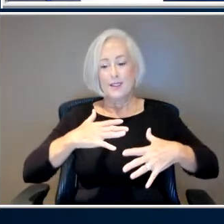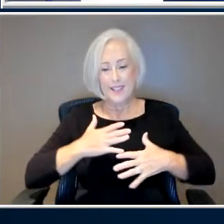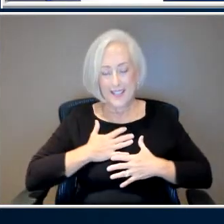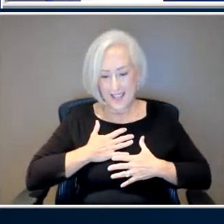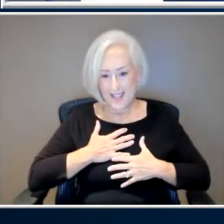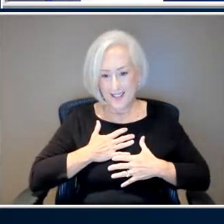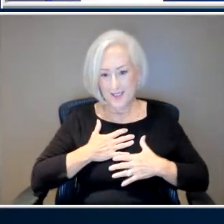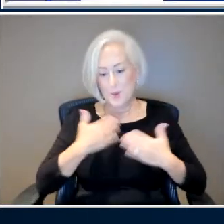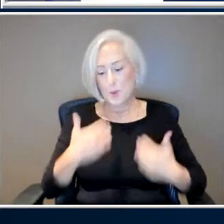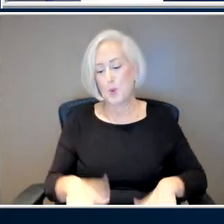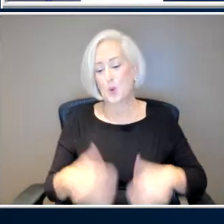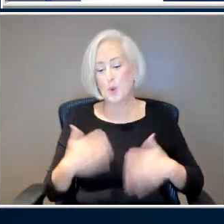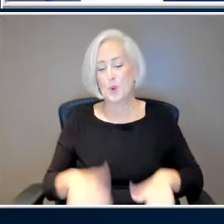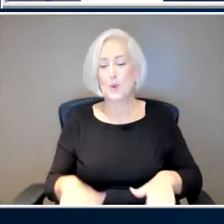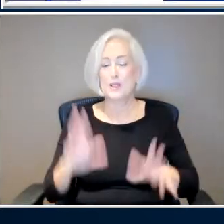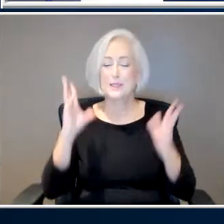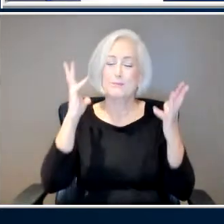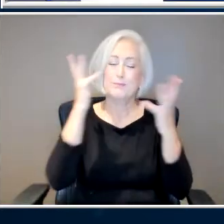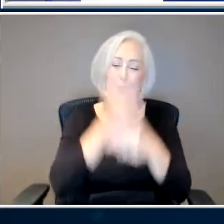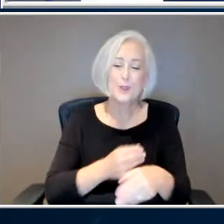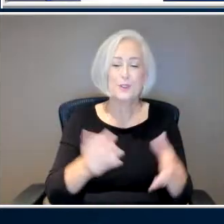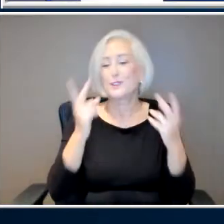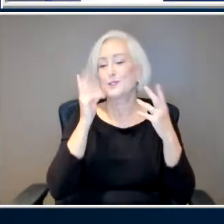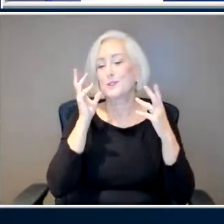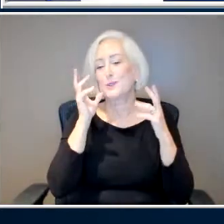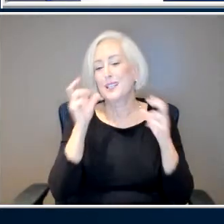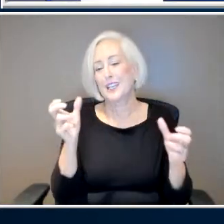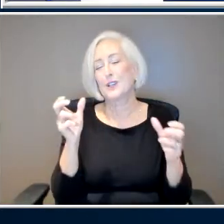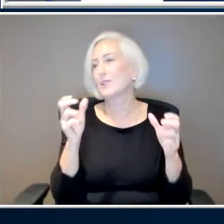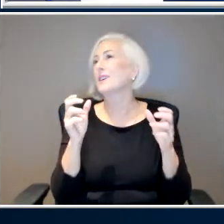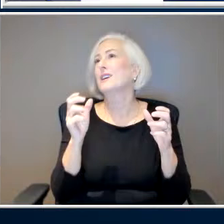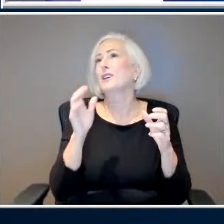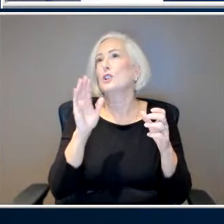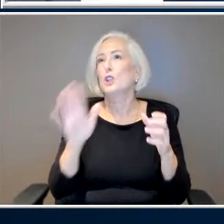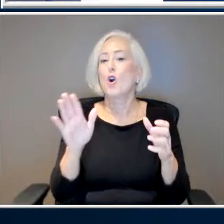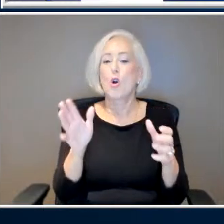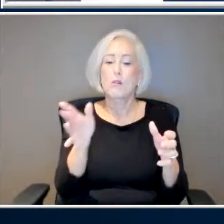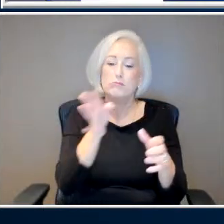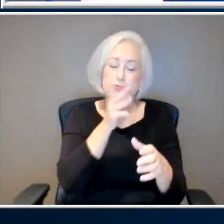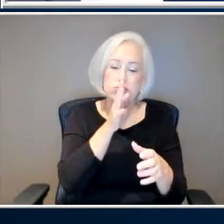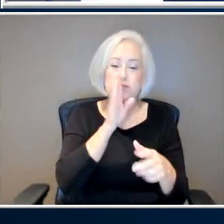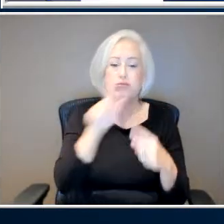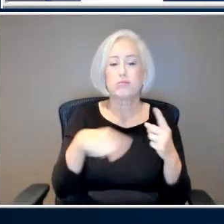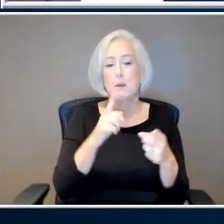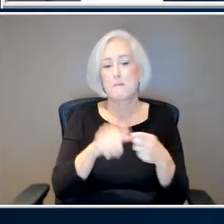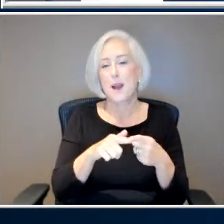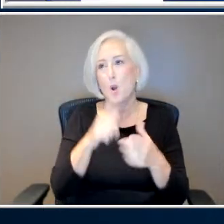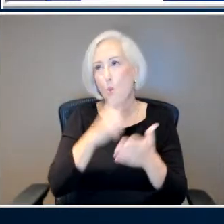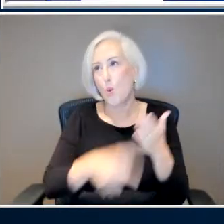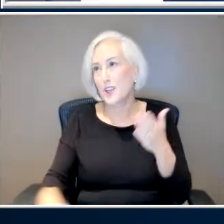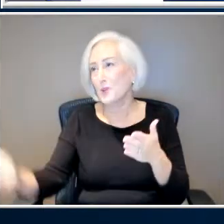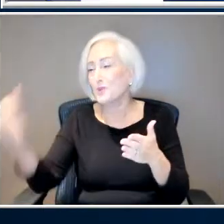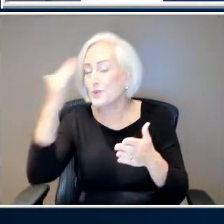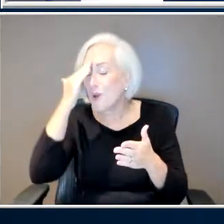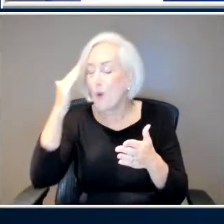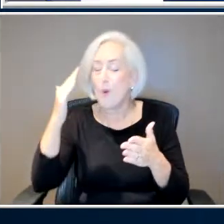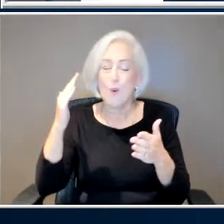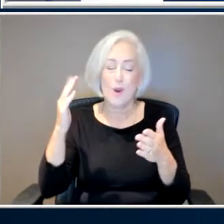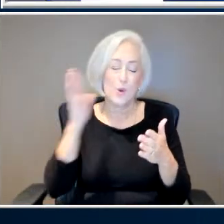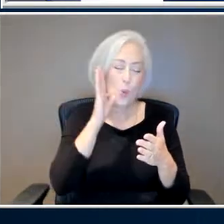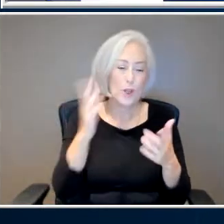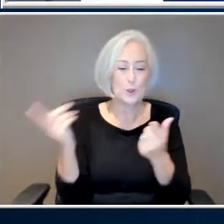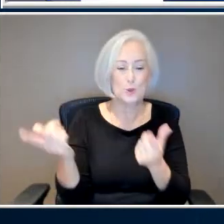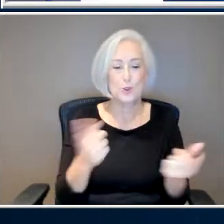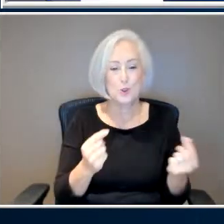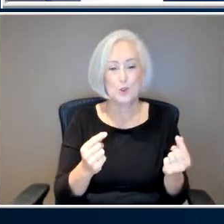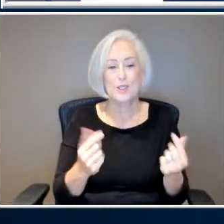you articulate and talk about what you know and what you're going to do. No wonder Kerrie and Scott felt so much better.